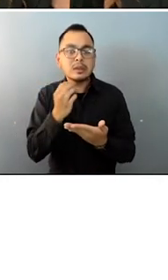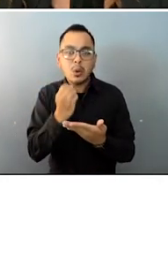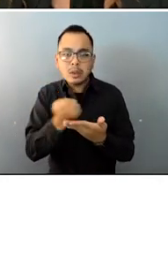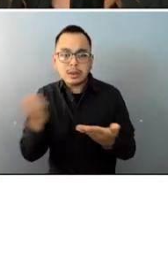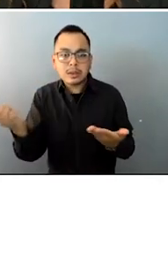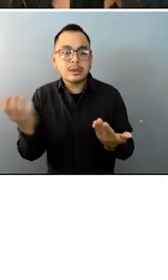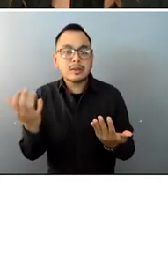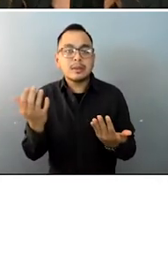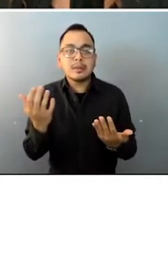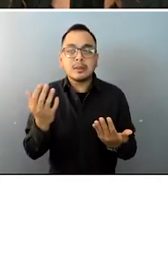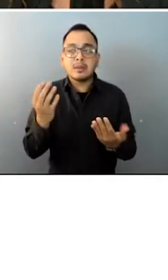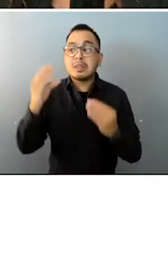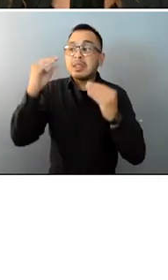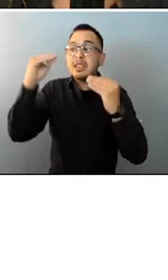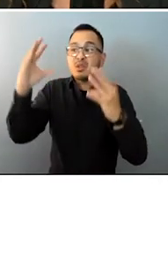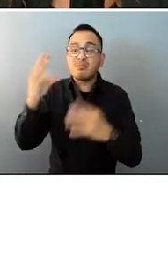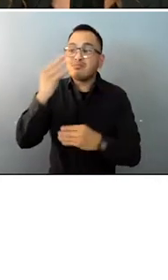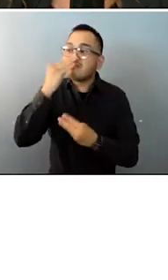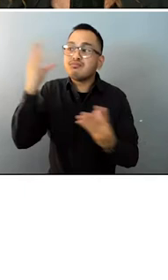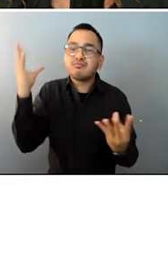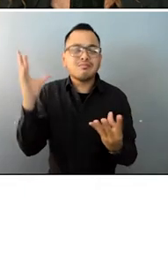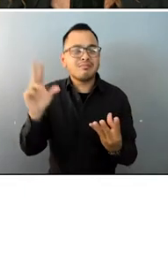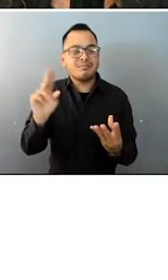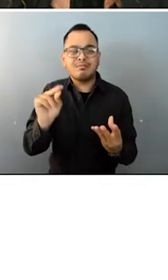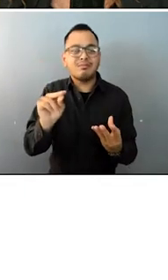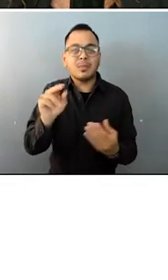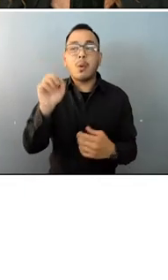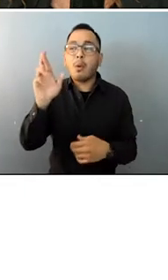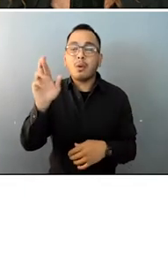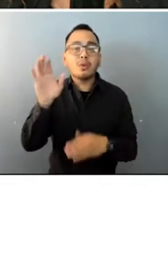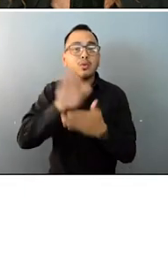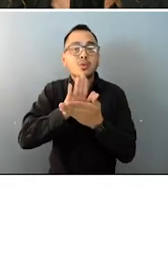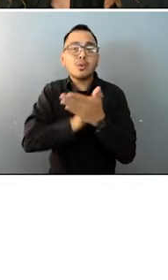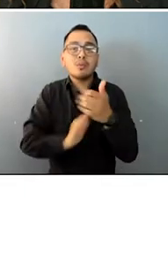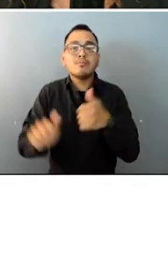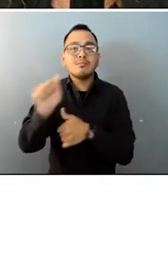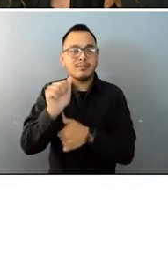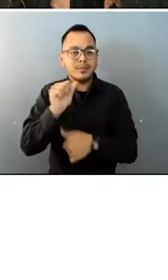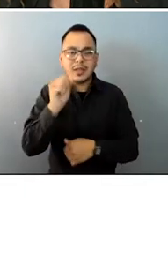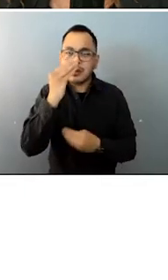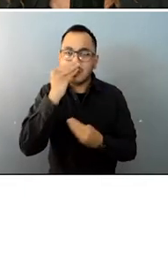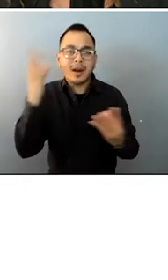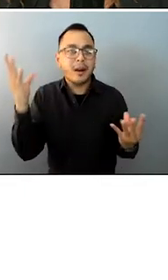or the teachers don't care, or the school administrators don't care.